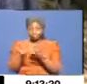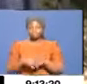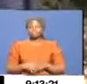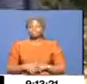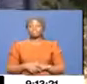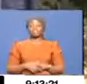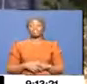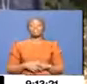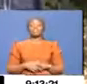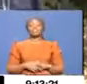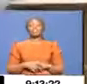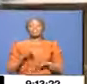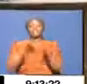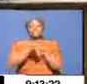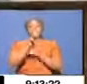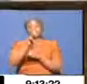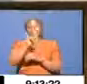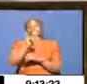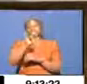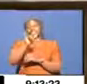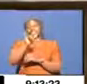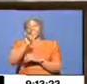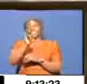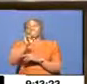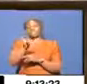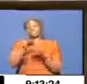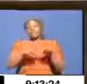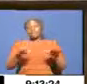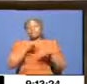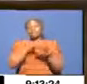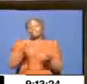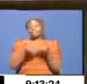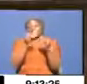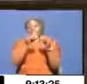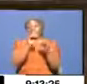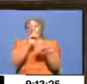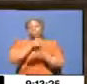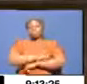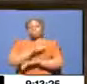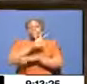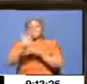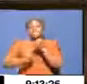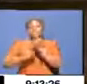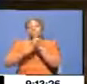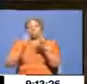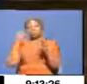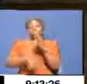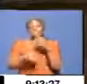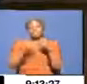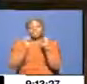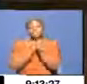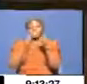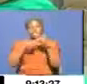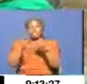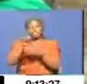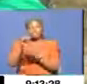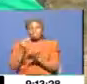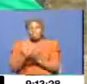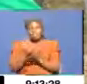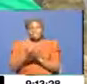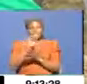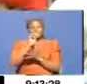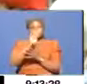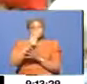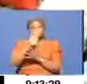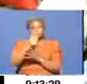Speaking at Kiritiri Market when disbursing bursaries worth 17 million shillings, Mbere South MP Geoffrey Kingangi said